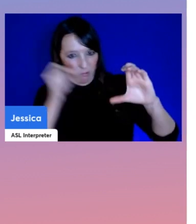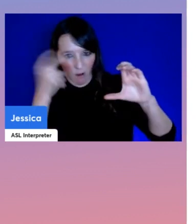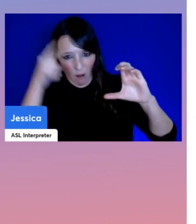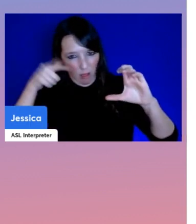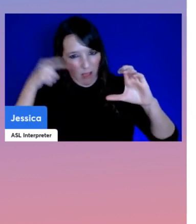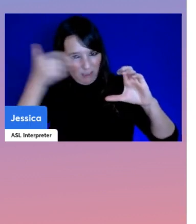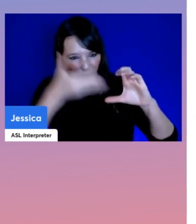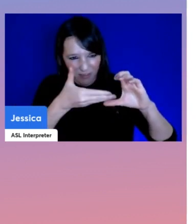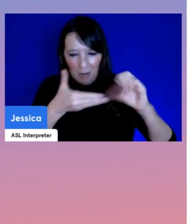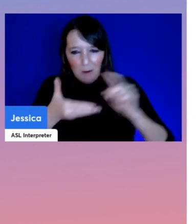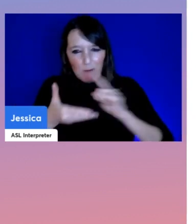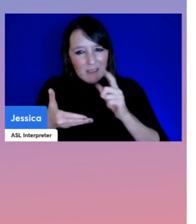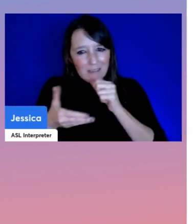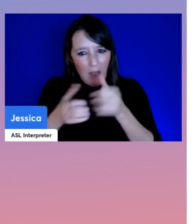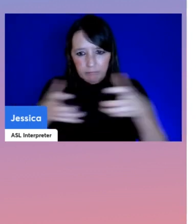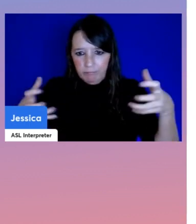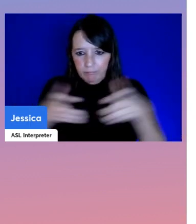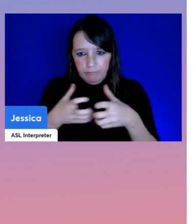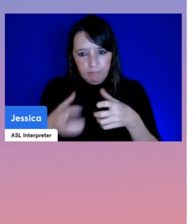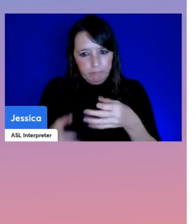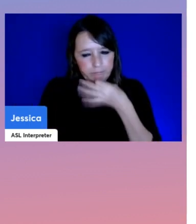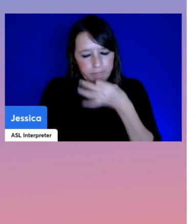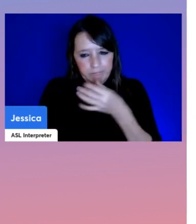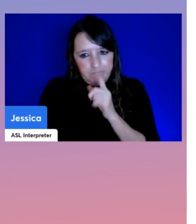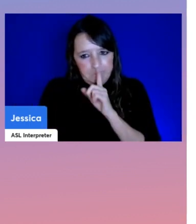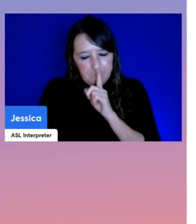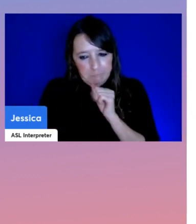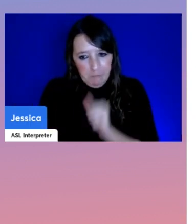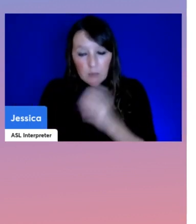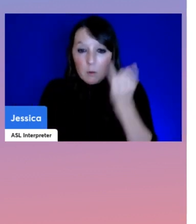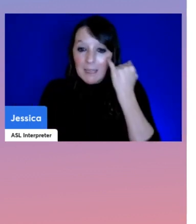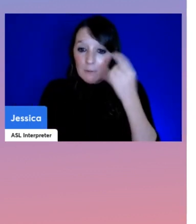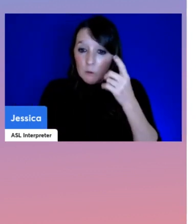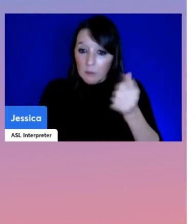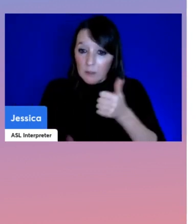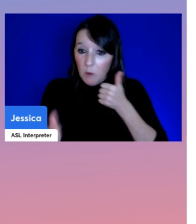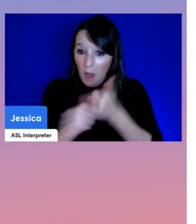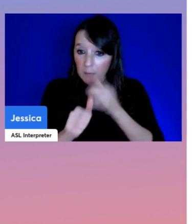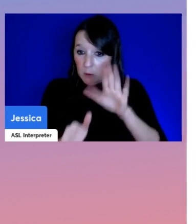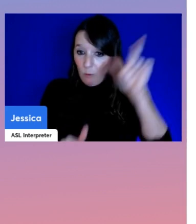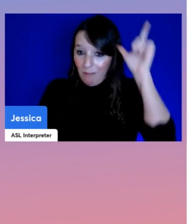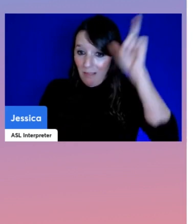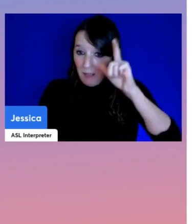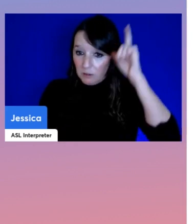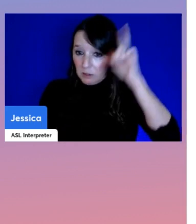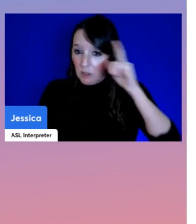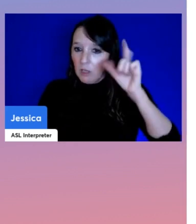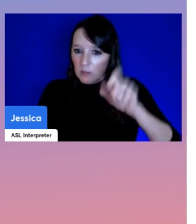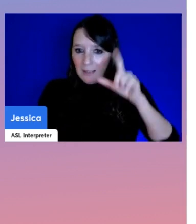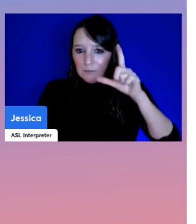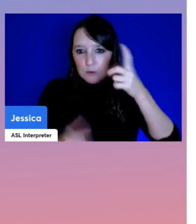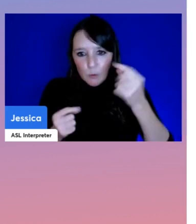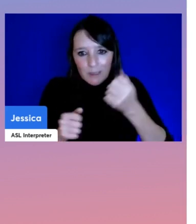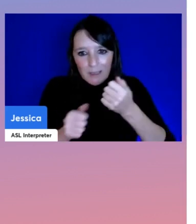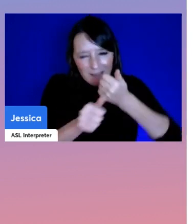well. So if you need to update the validation logic, you would need to do it in all of your modules.